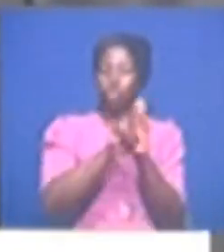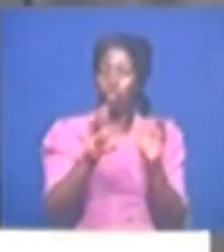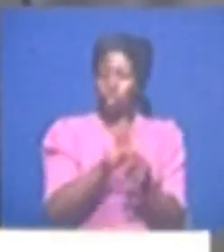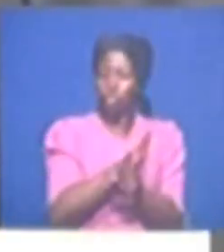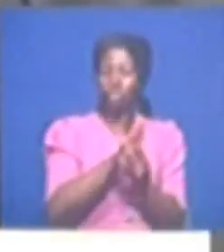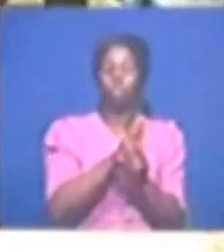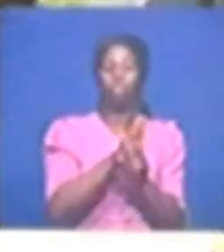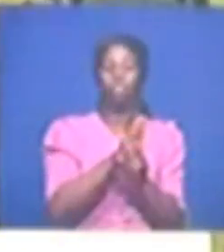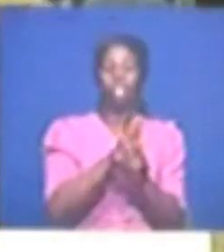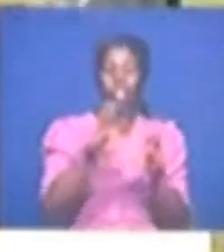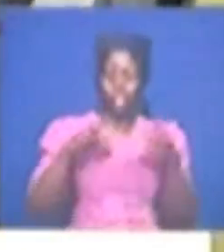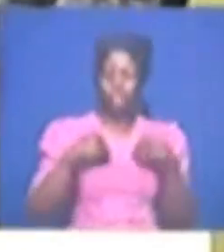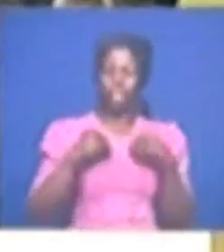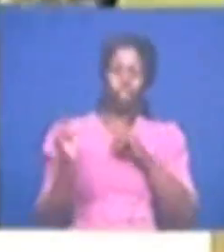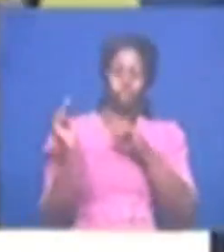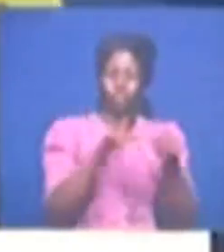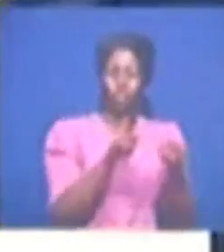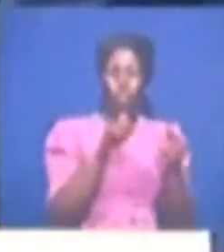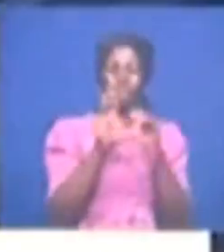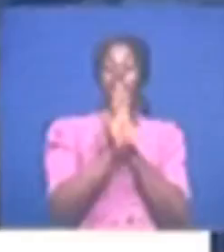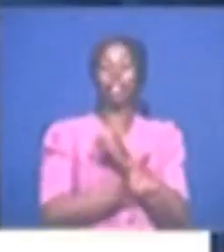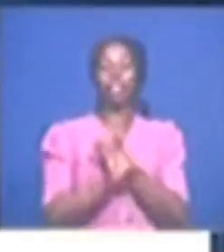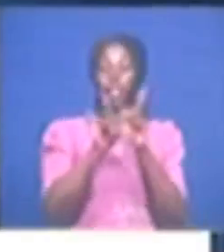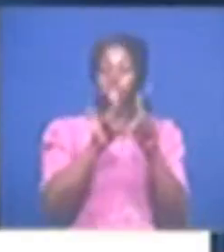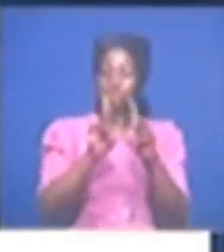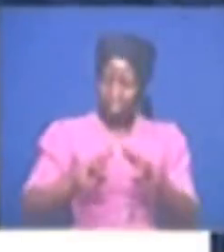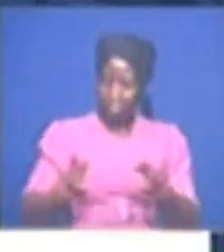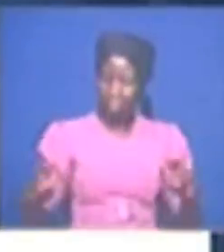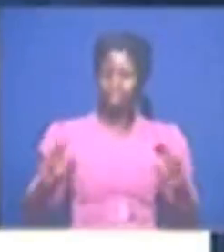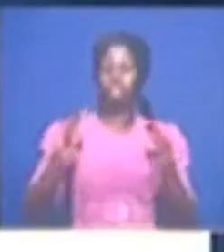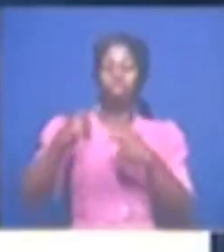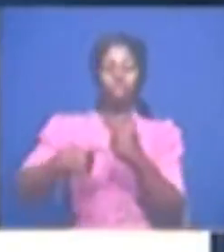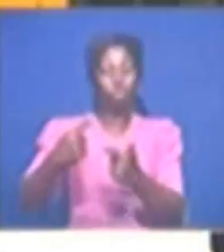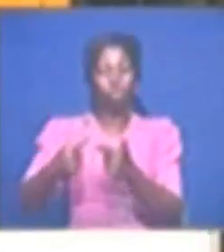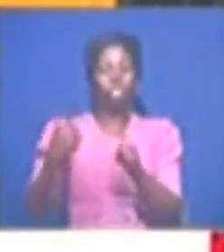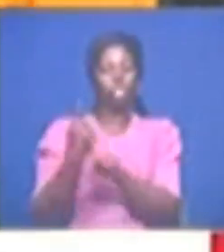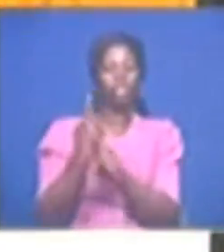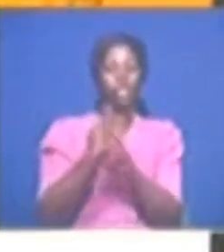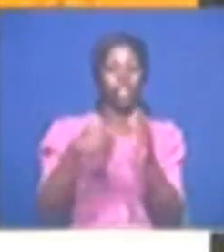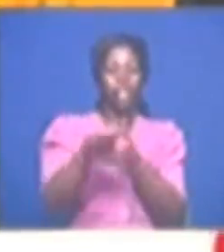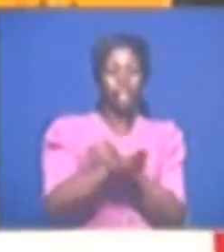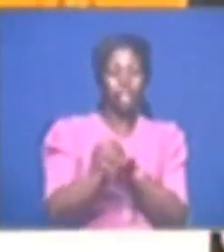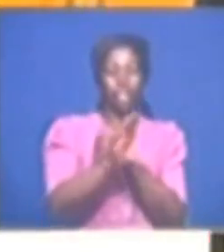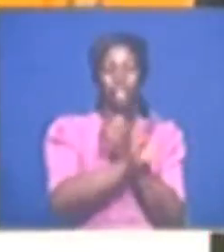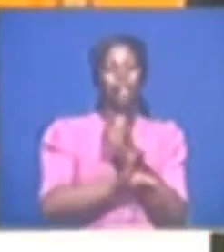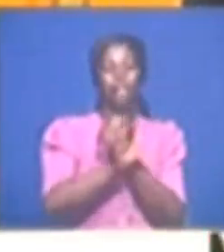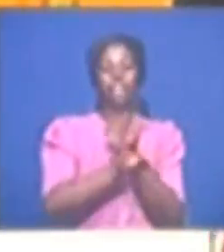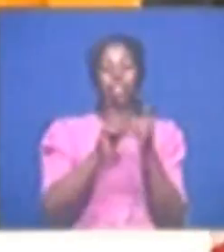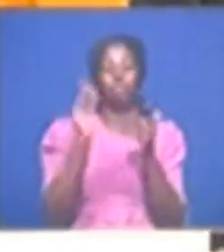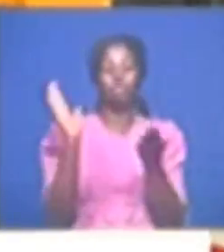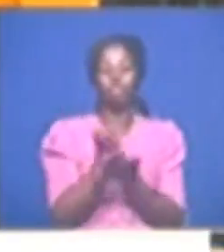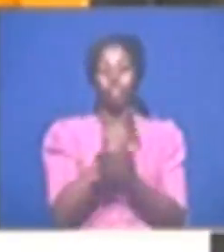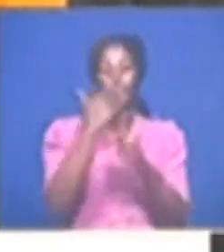country. Similar crackdowns will now be carried out in all parts of the country to rid the market of illicit